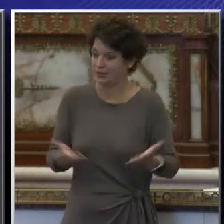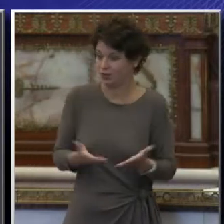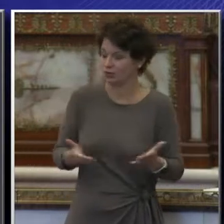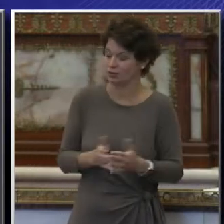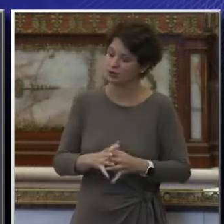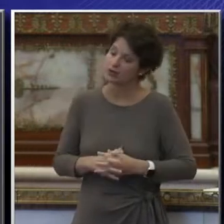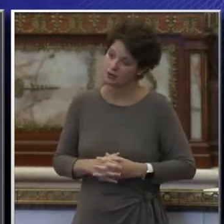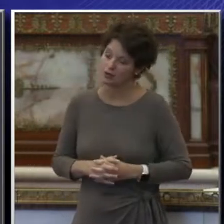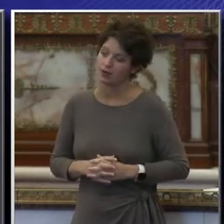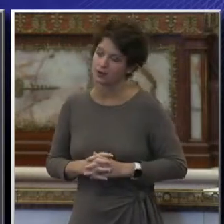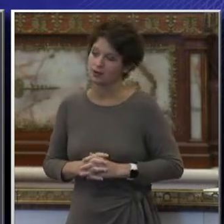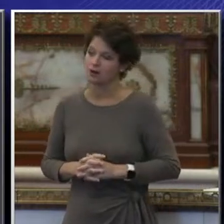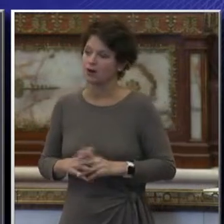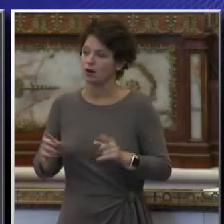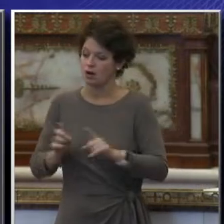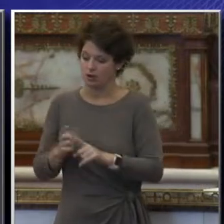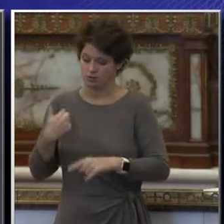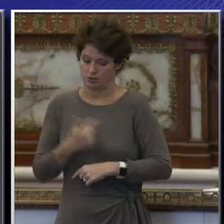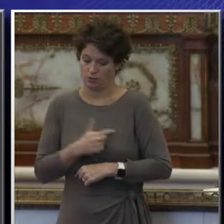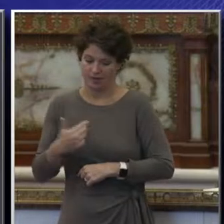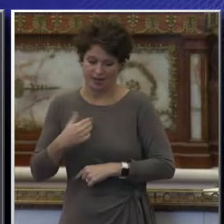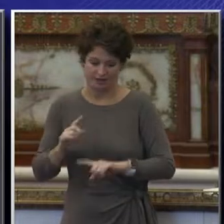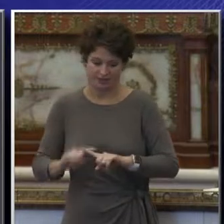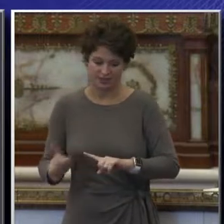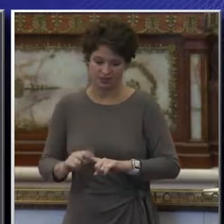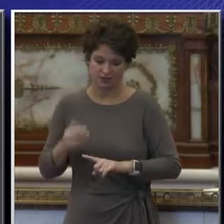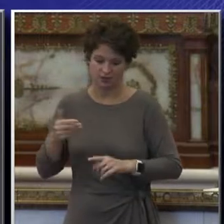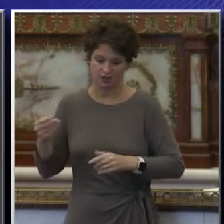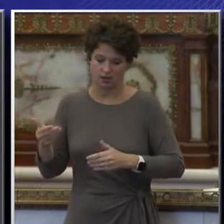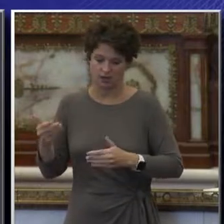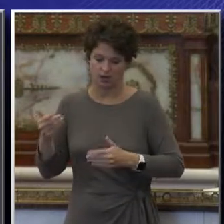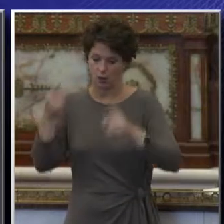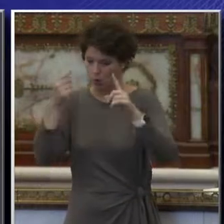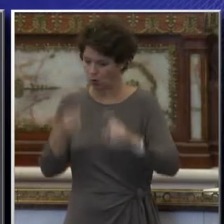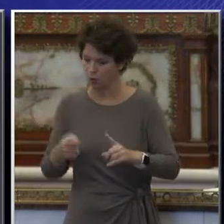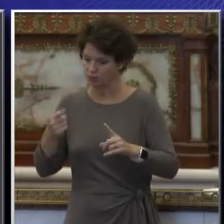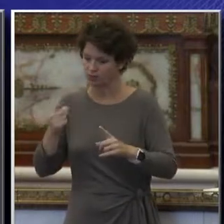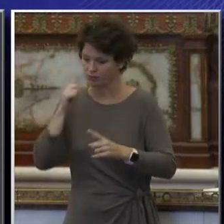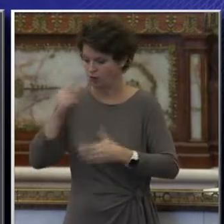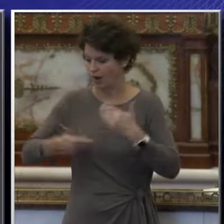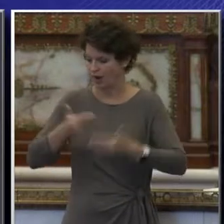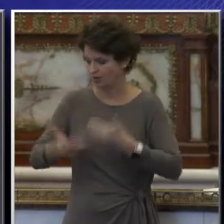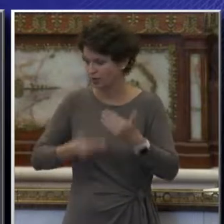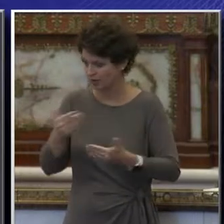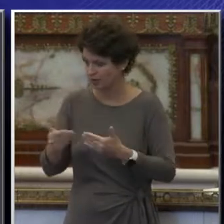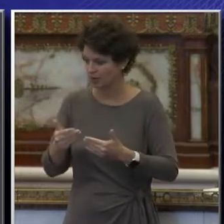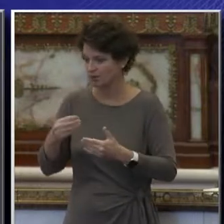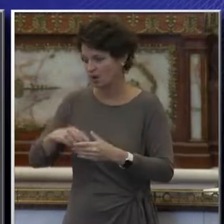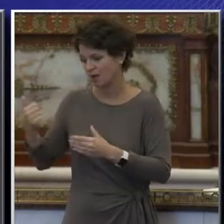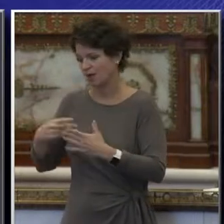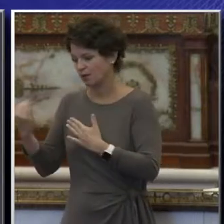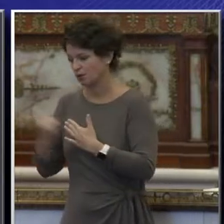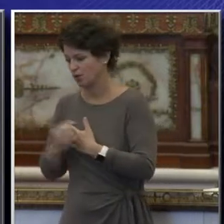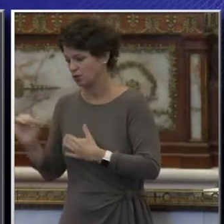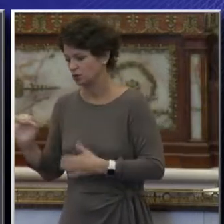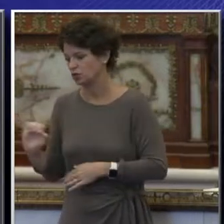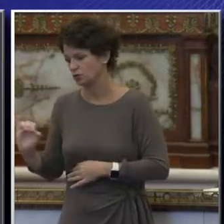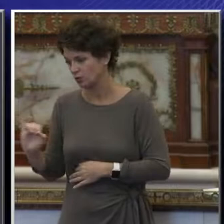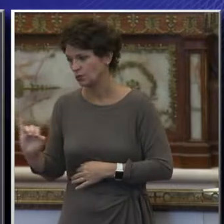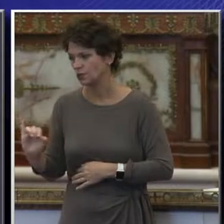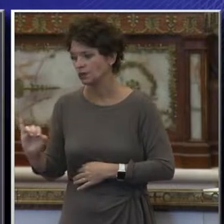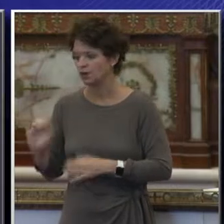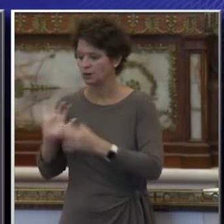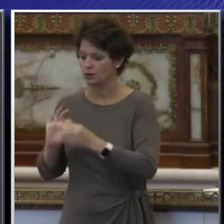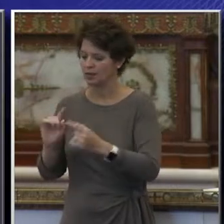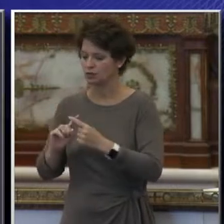And, you know, we have different hiring goals that we've entered into on other projects as well that relate